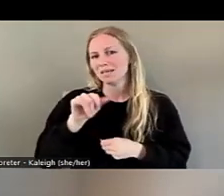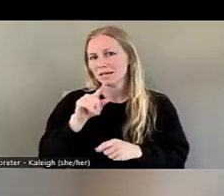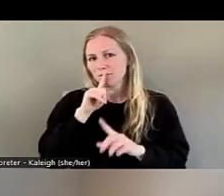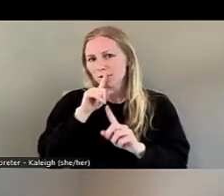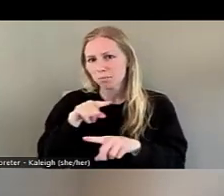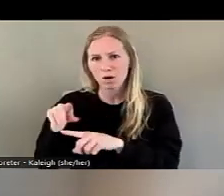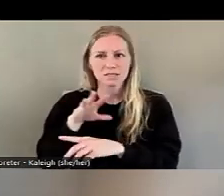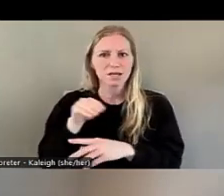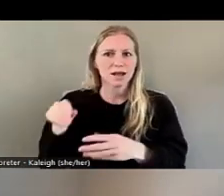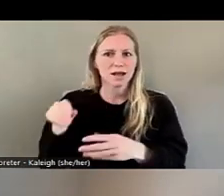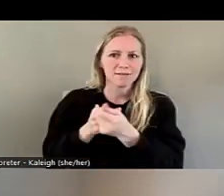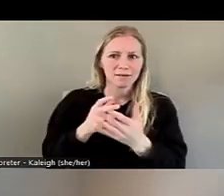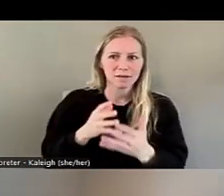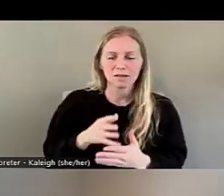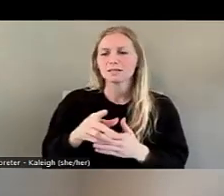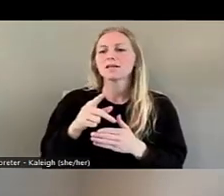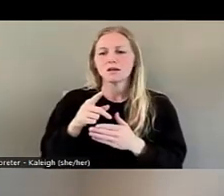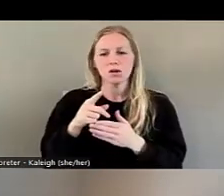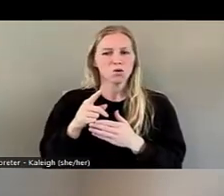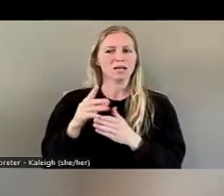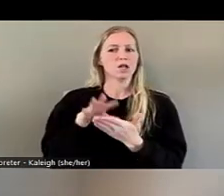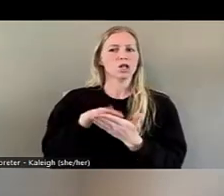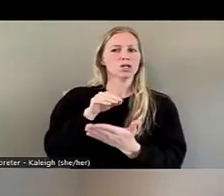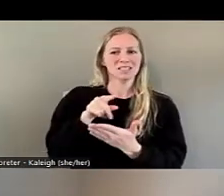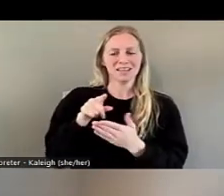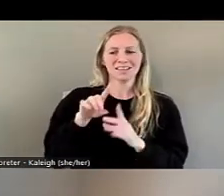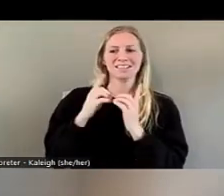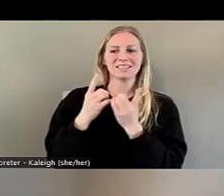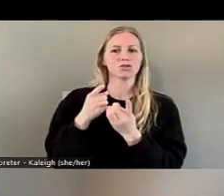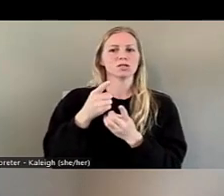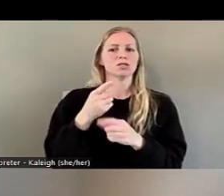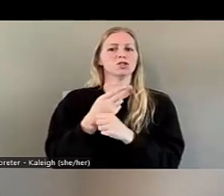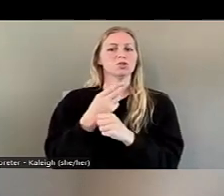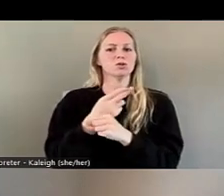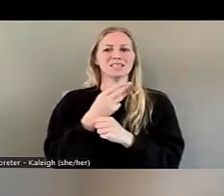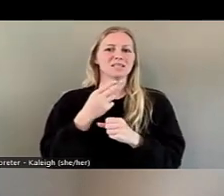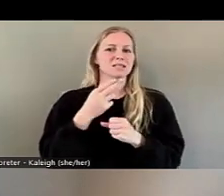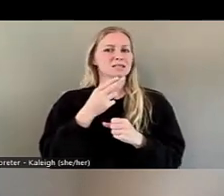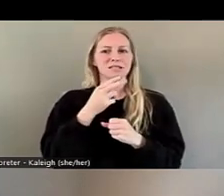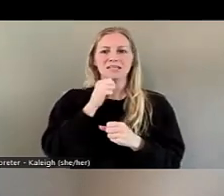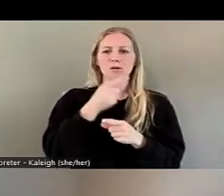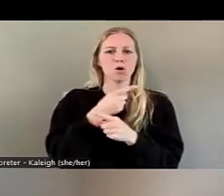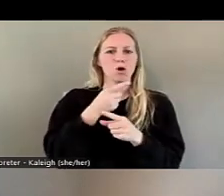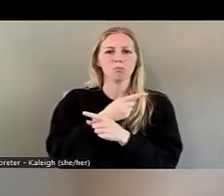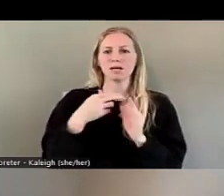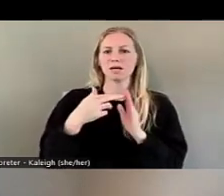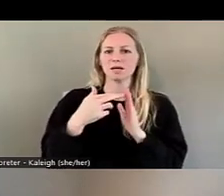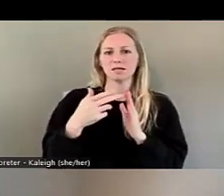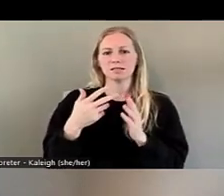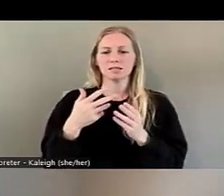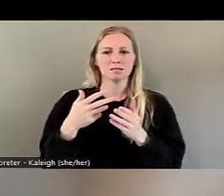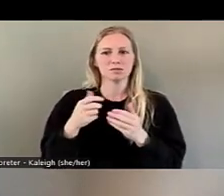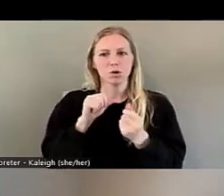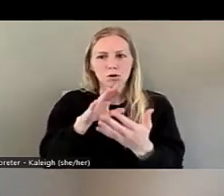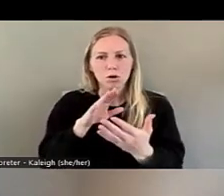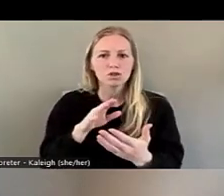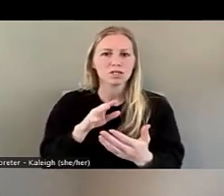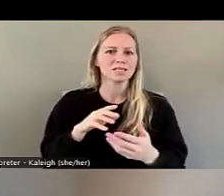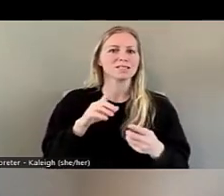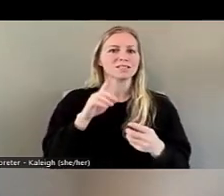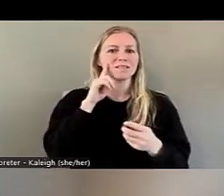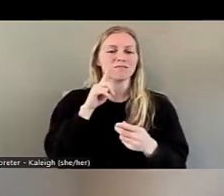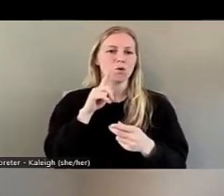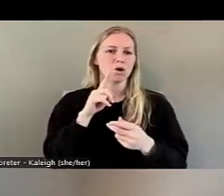district allegedly used seclusion to address general noncompliance in classrooms, like students being disruptive,